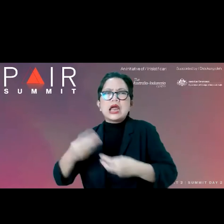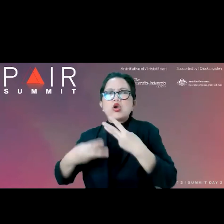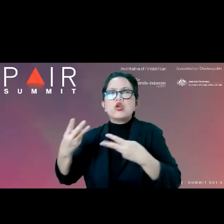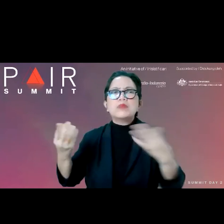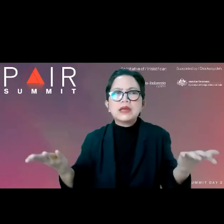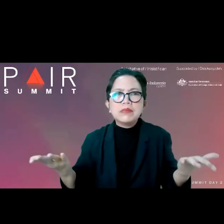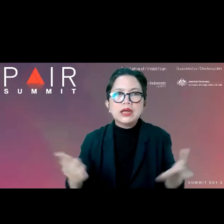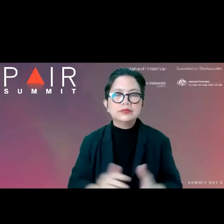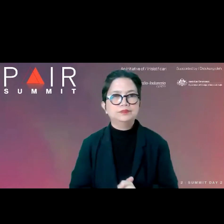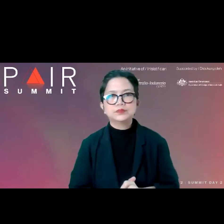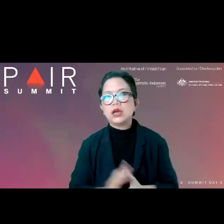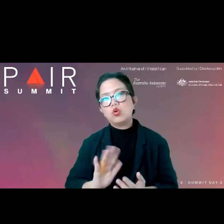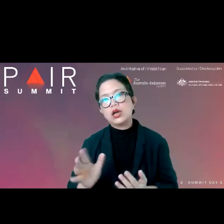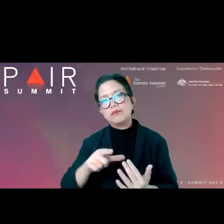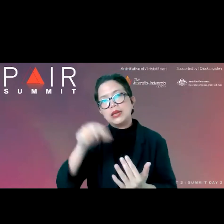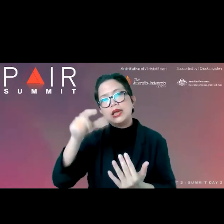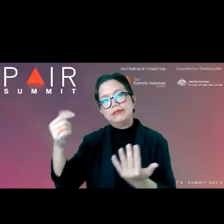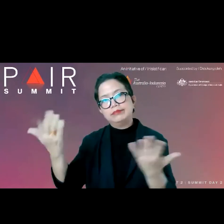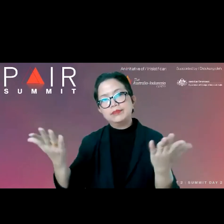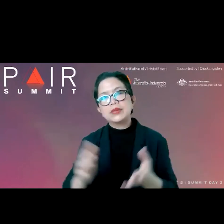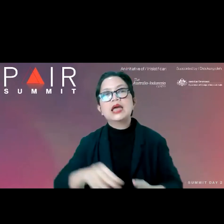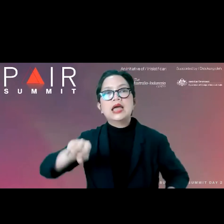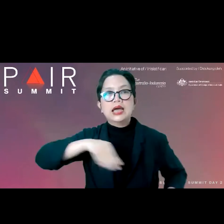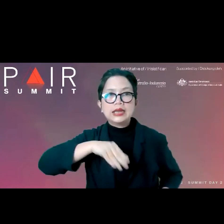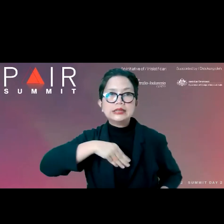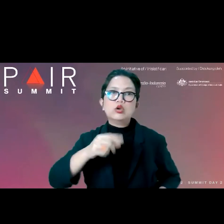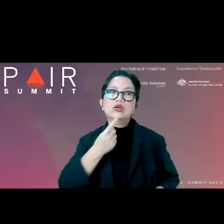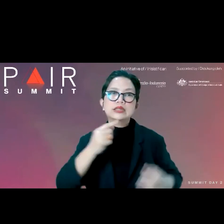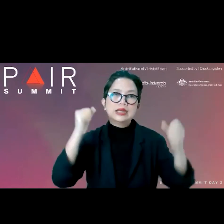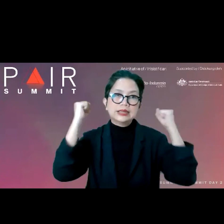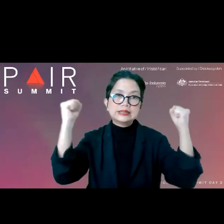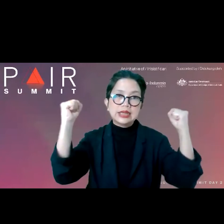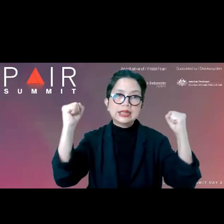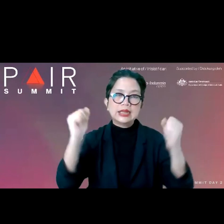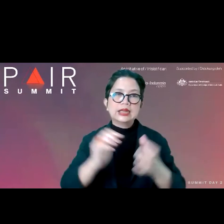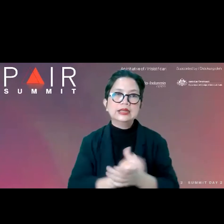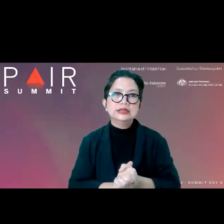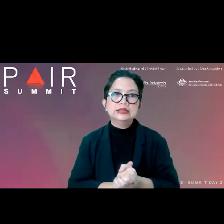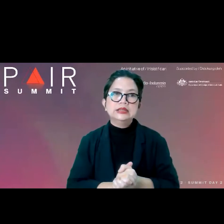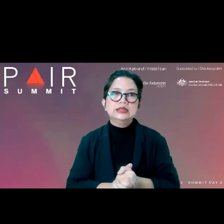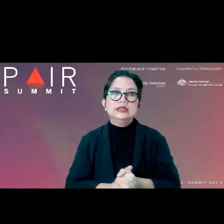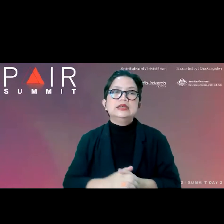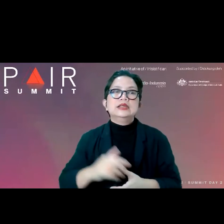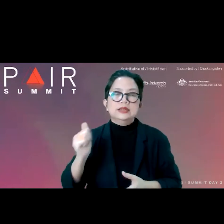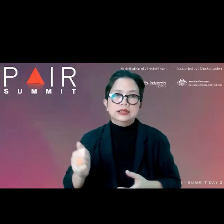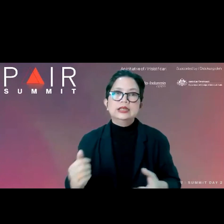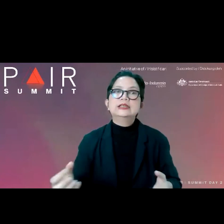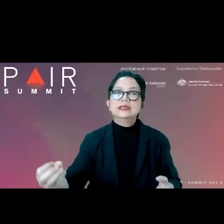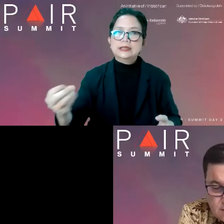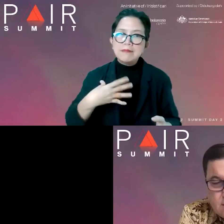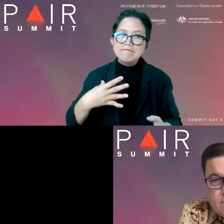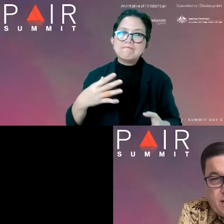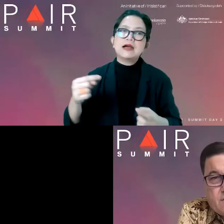health consequences, which will ultimately impact the economy anyway. I think John Doveston has